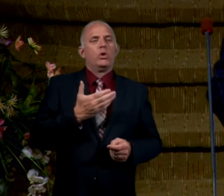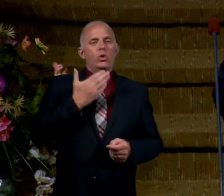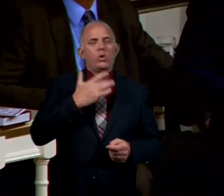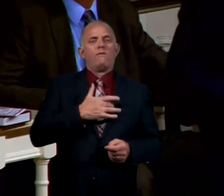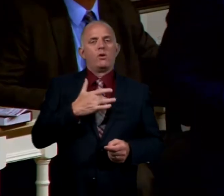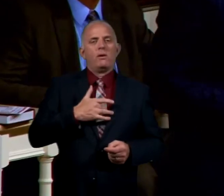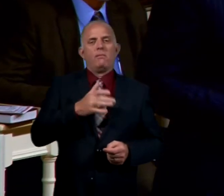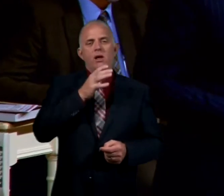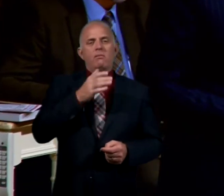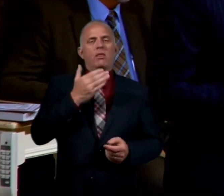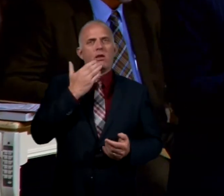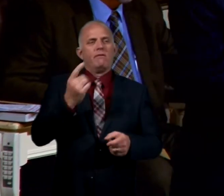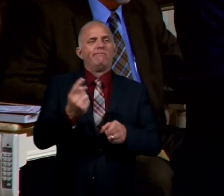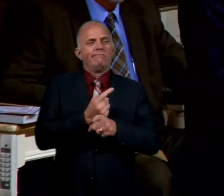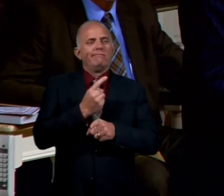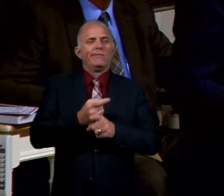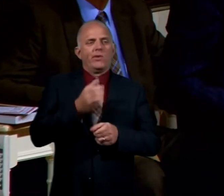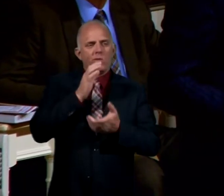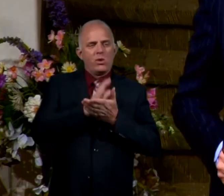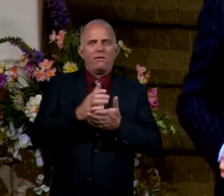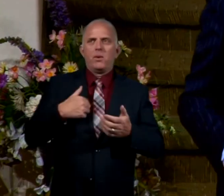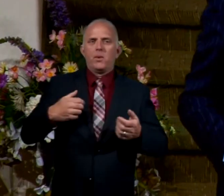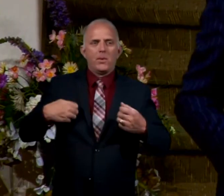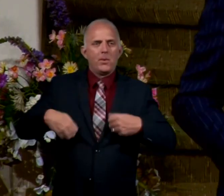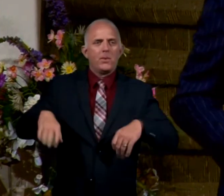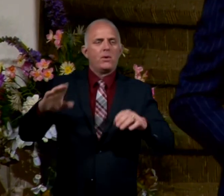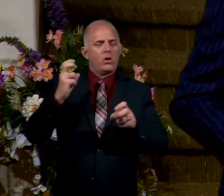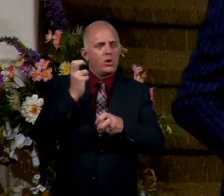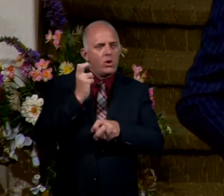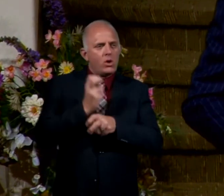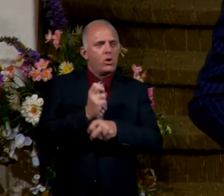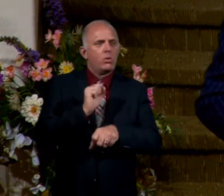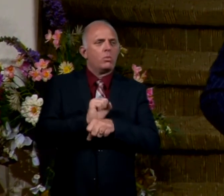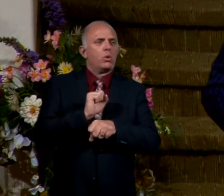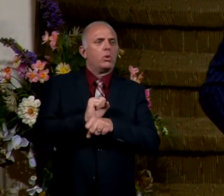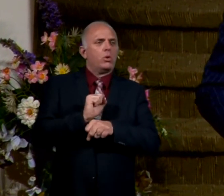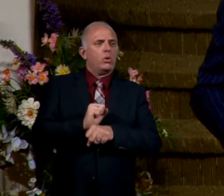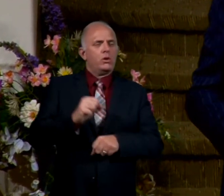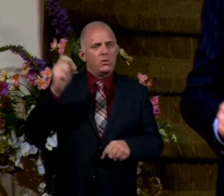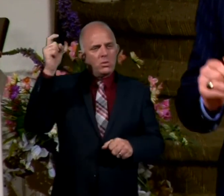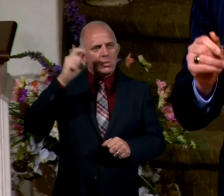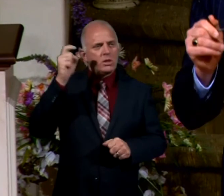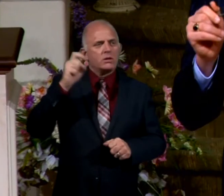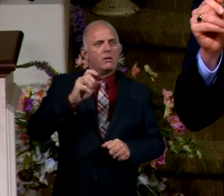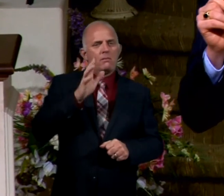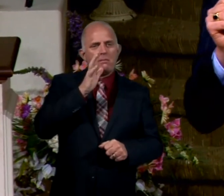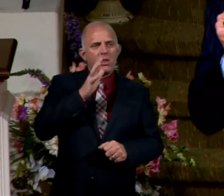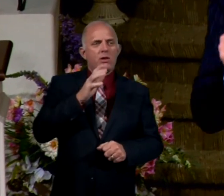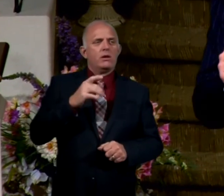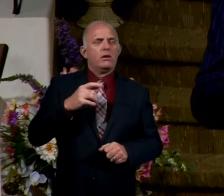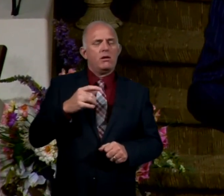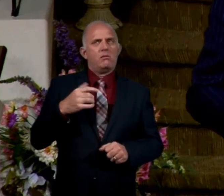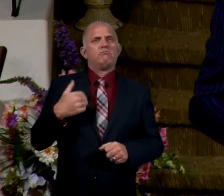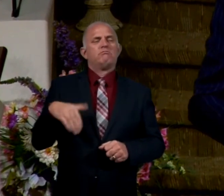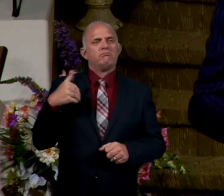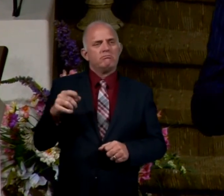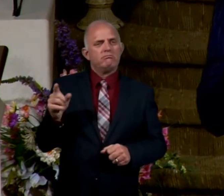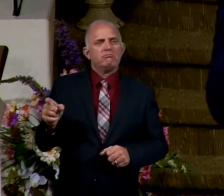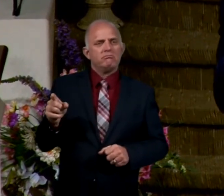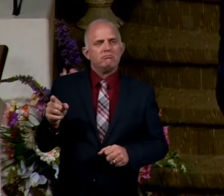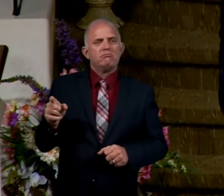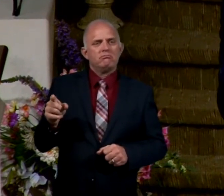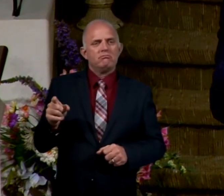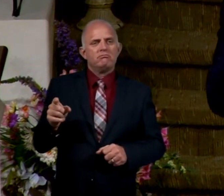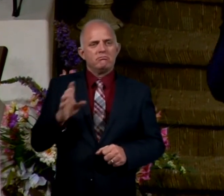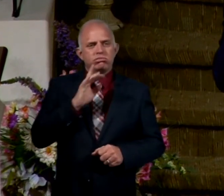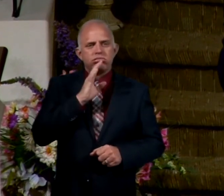a sacrificial person. What a hard worker. What a wise woman. What a speaker that would speak